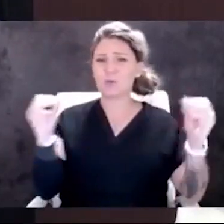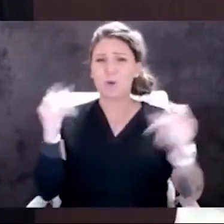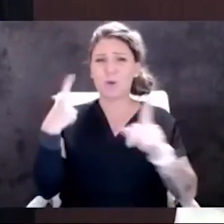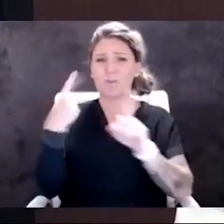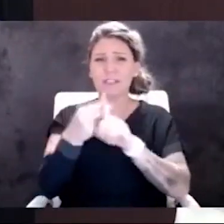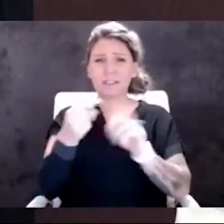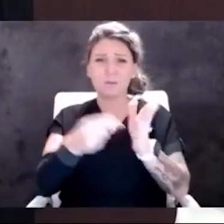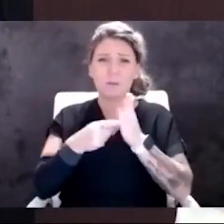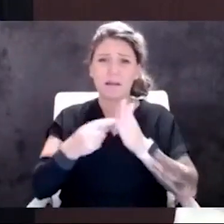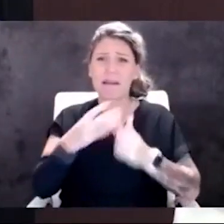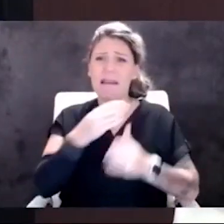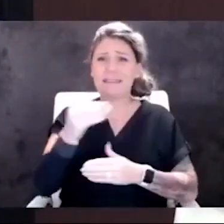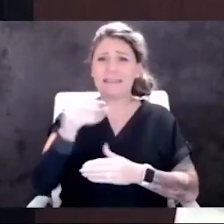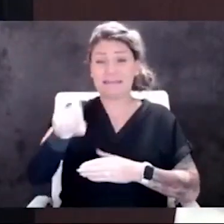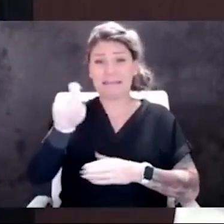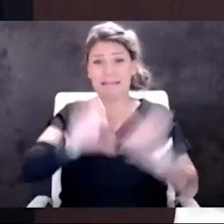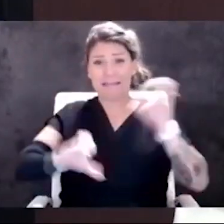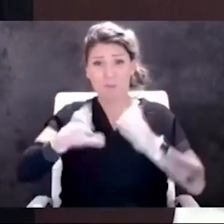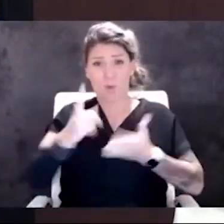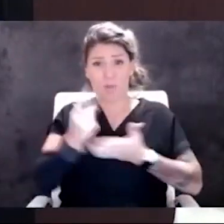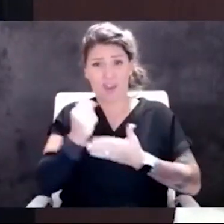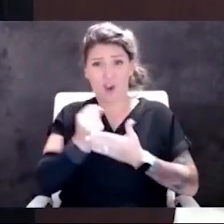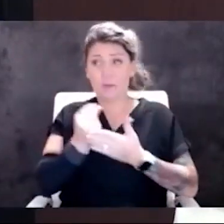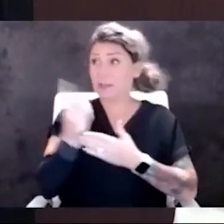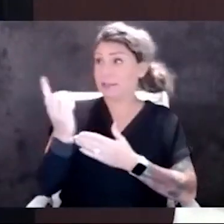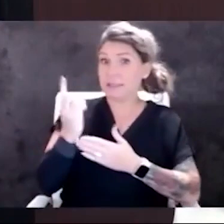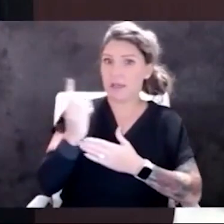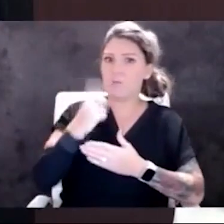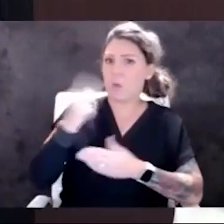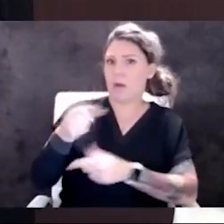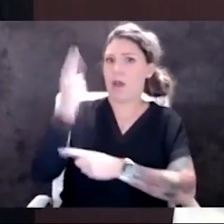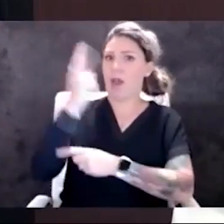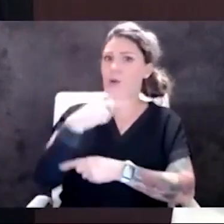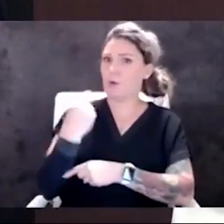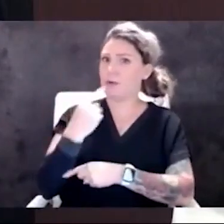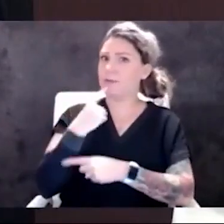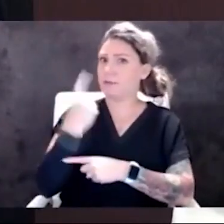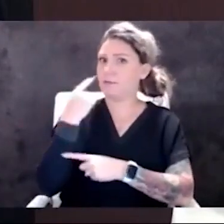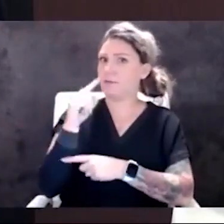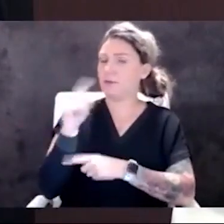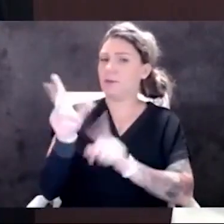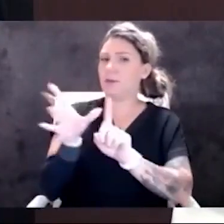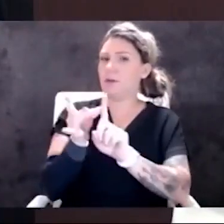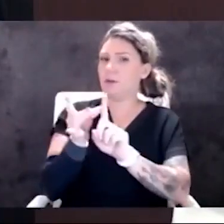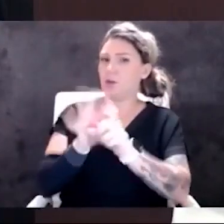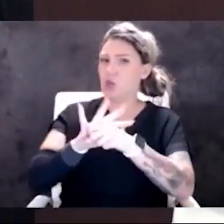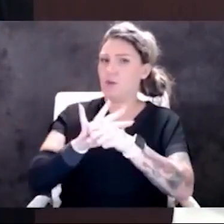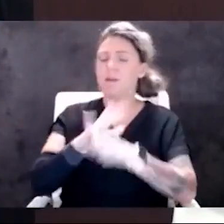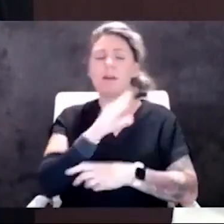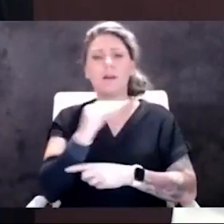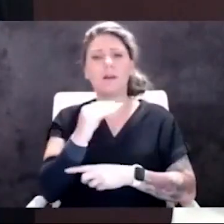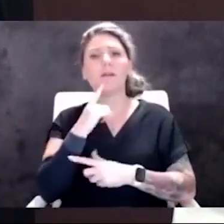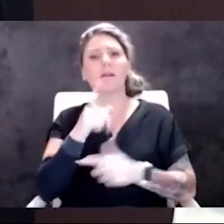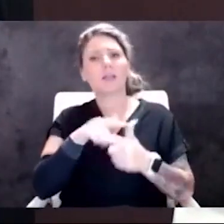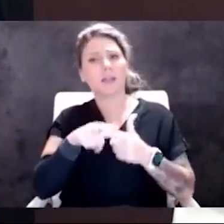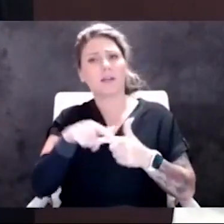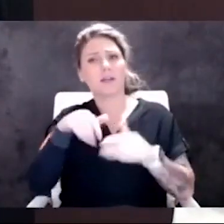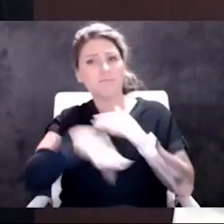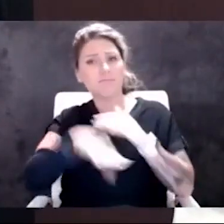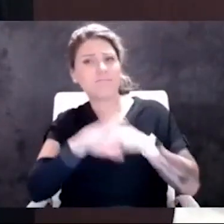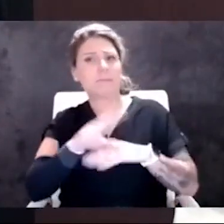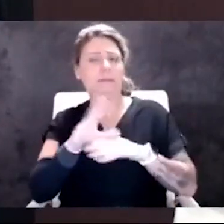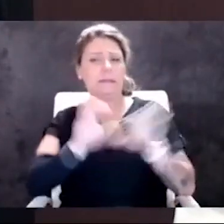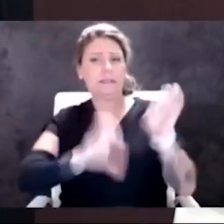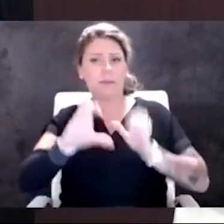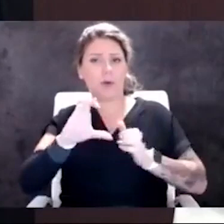get chemotherapy, which means that's someone who's especially at high risk for a bad outcome from COVID-19. They have to get chemotherapy and they come in, they go into the chair to get